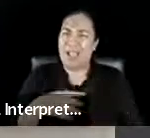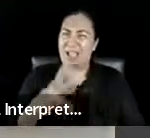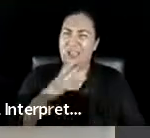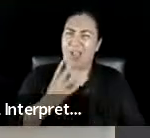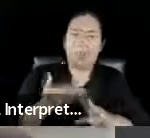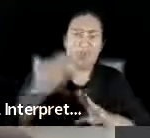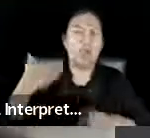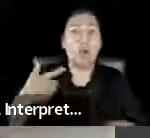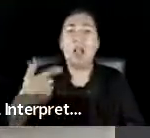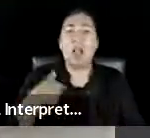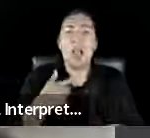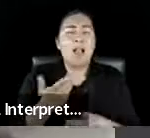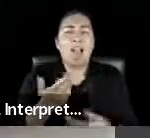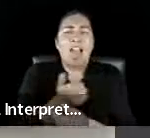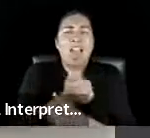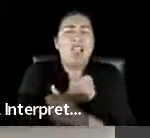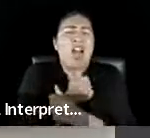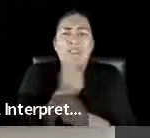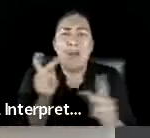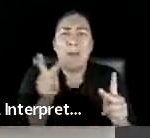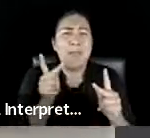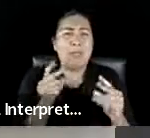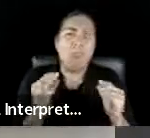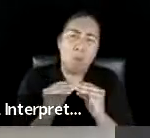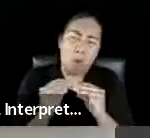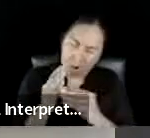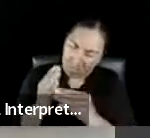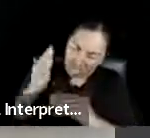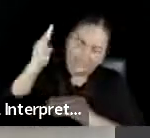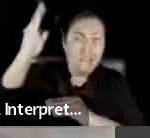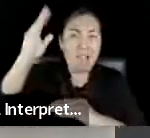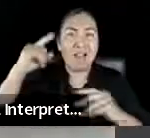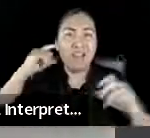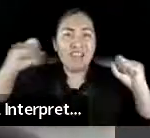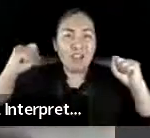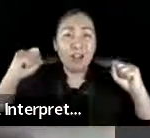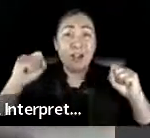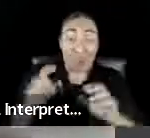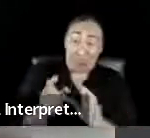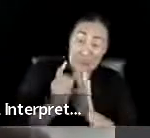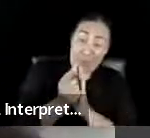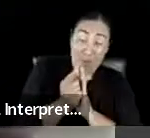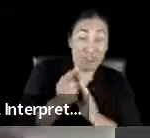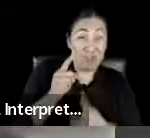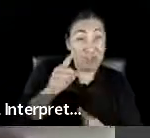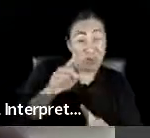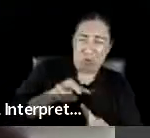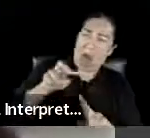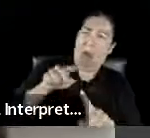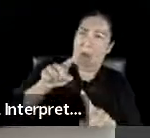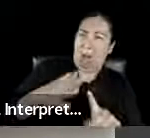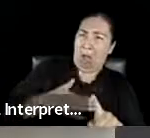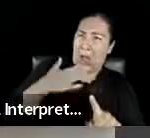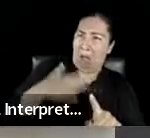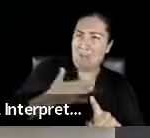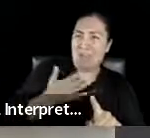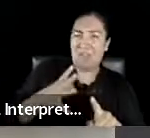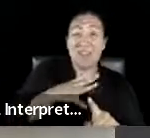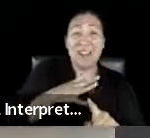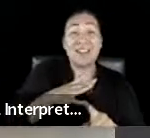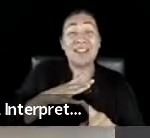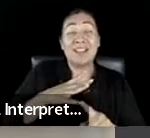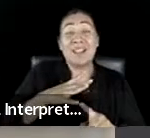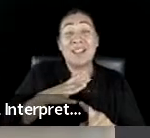people louder. And there are moments when you think they're the strongest, when you think they're the happiest, still love them louder, because sometimes it's not on what on the outside